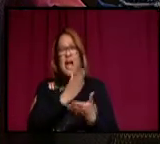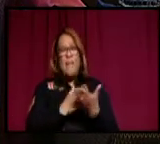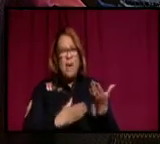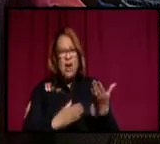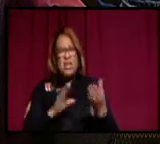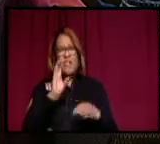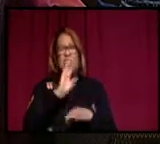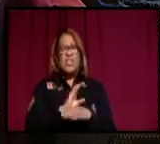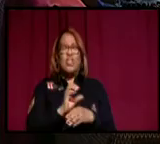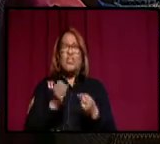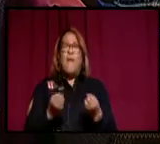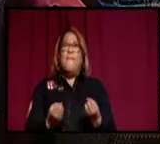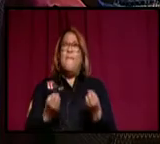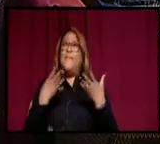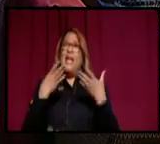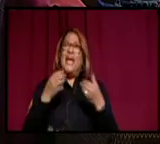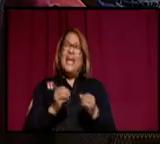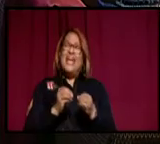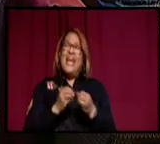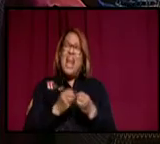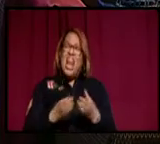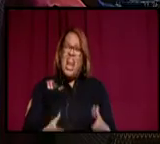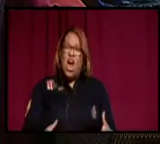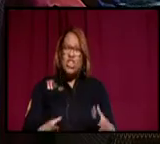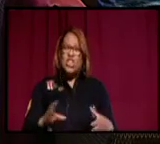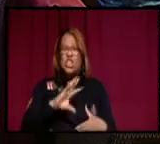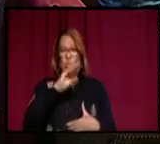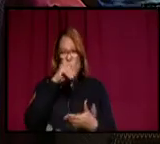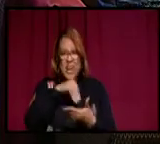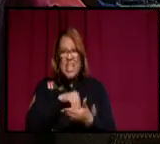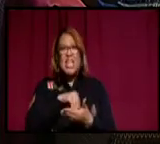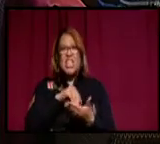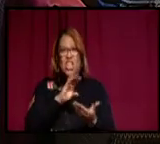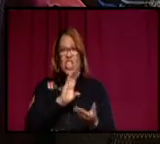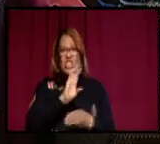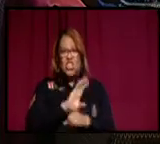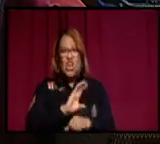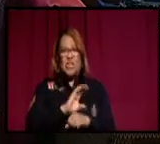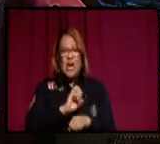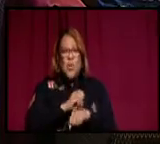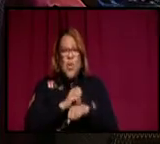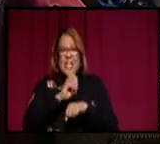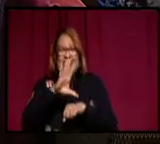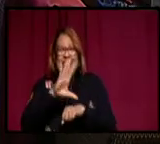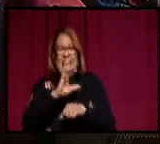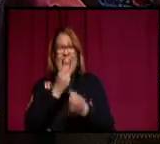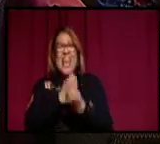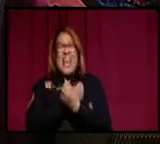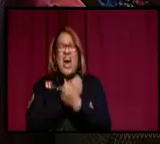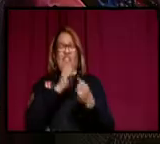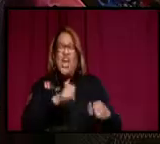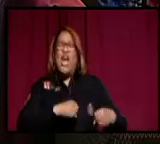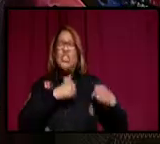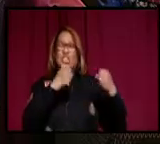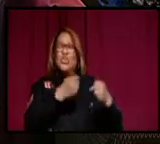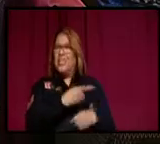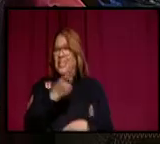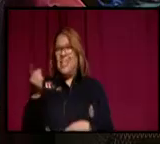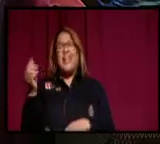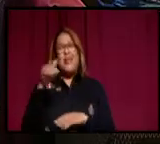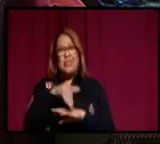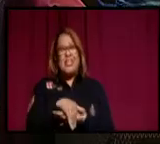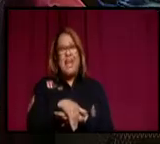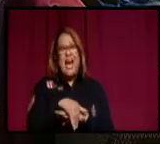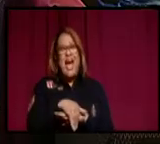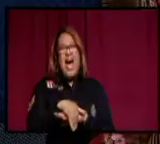many losses, so many deaths within the church. And we just want to send love and strength to them tonight and let them know that we